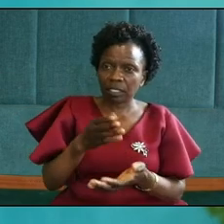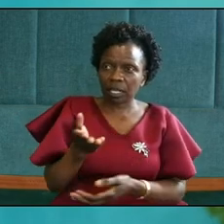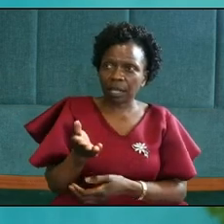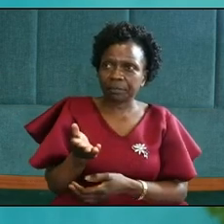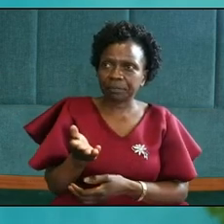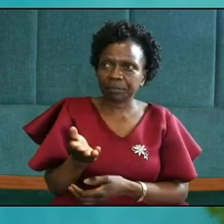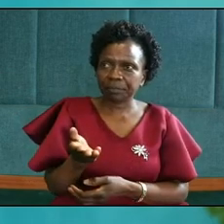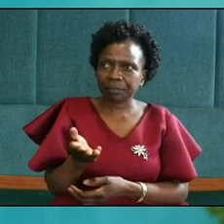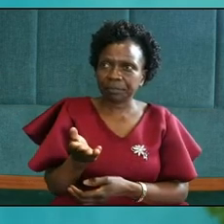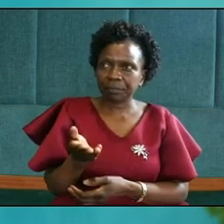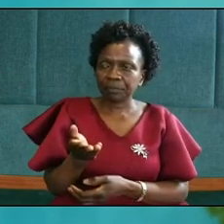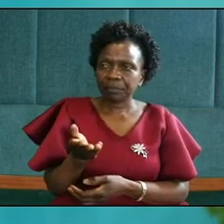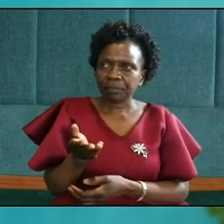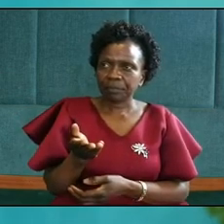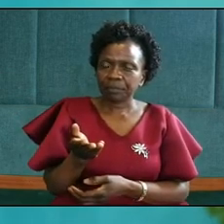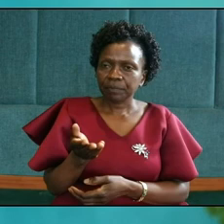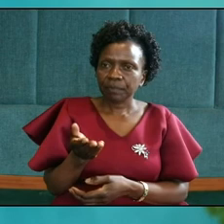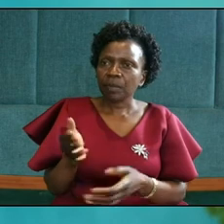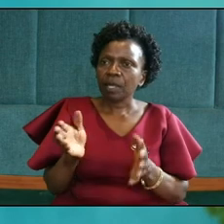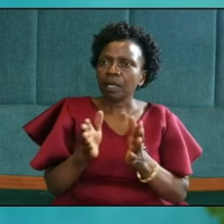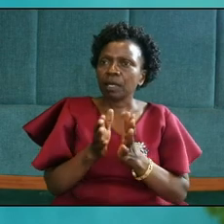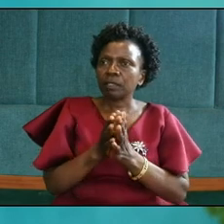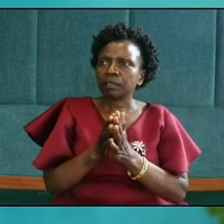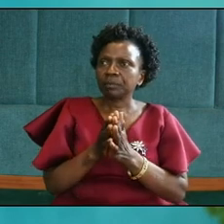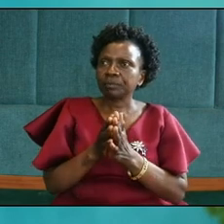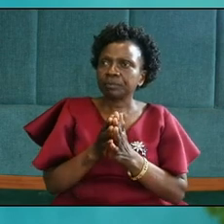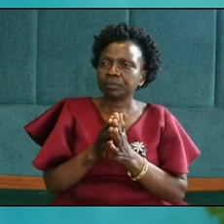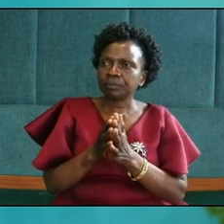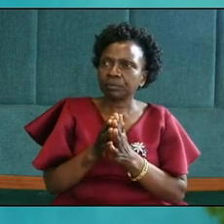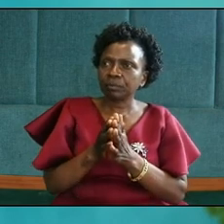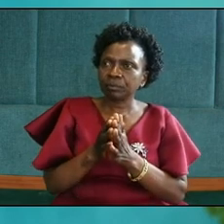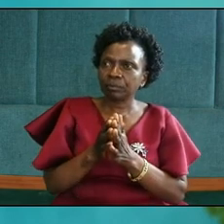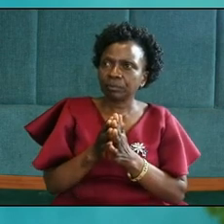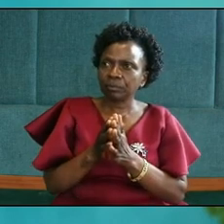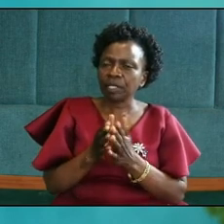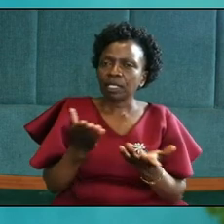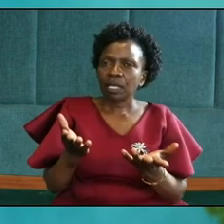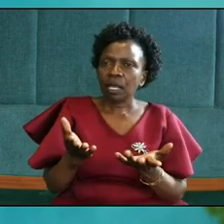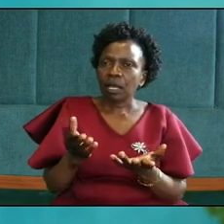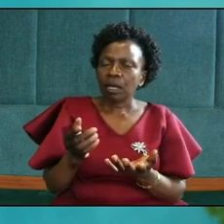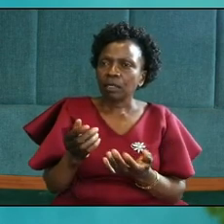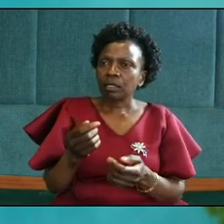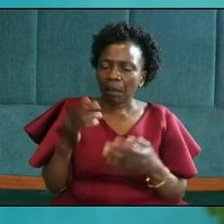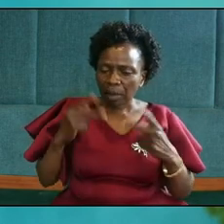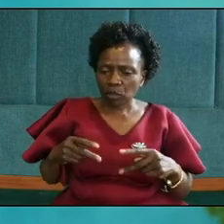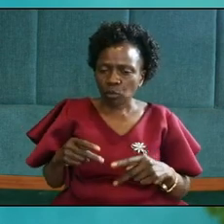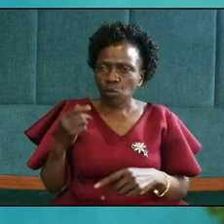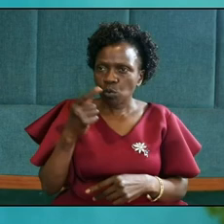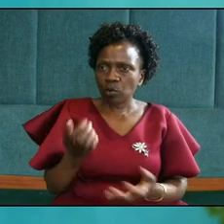of the poor, in the person of the homeless orphans and the afflicted widows who need love, sympathy, and encouragement. Will